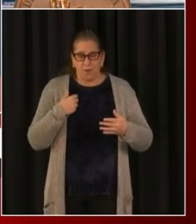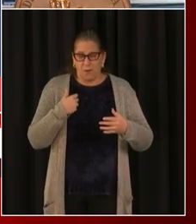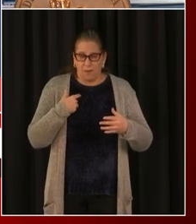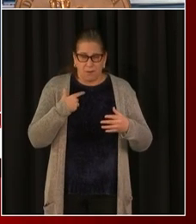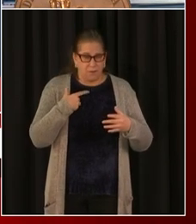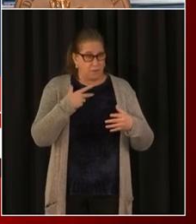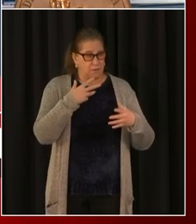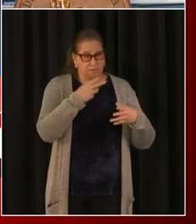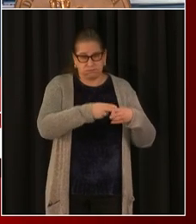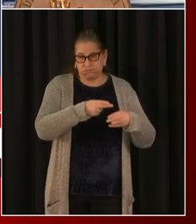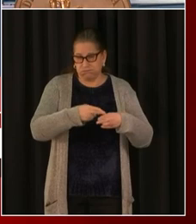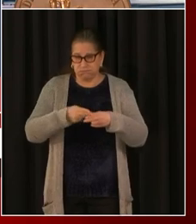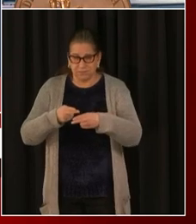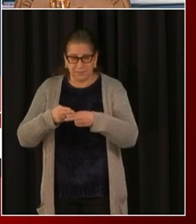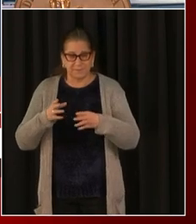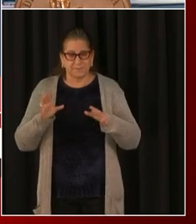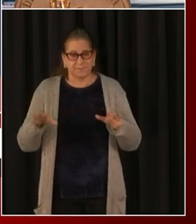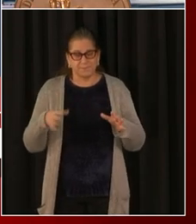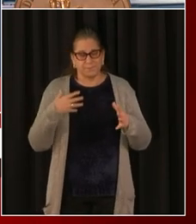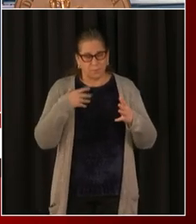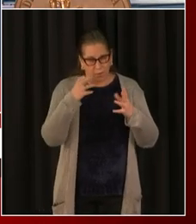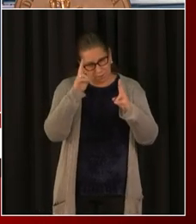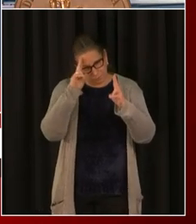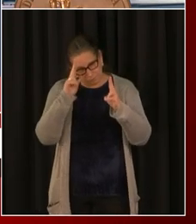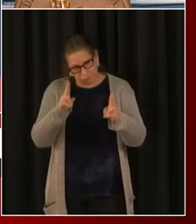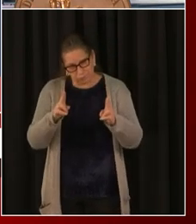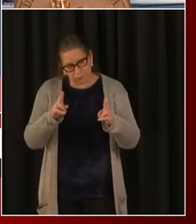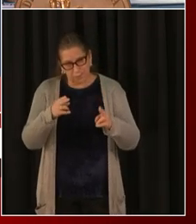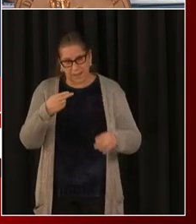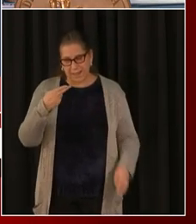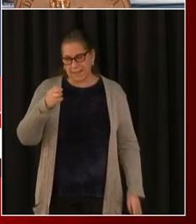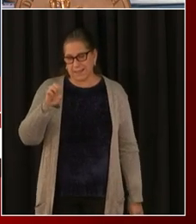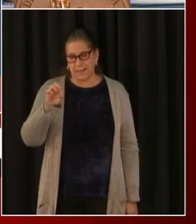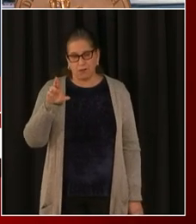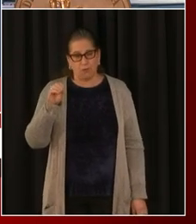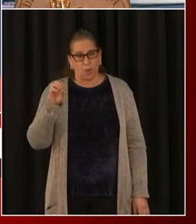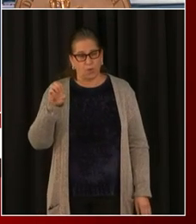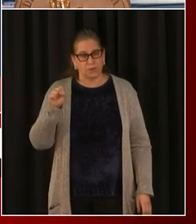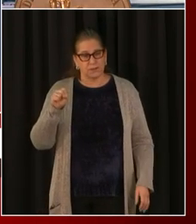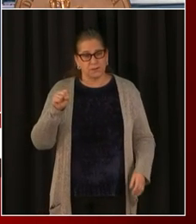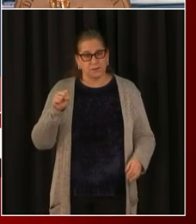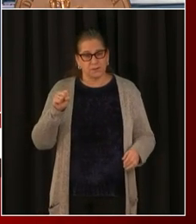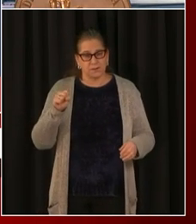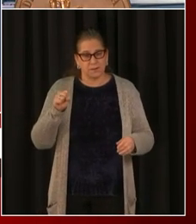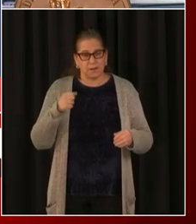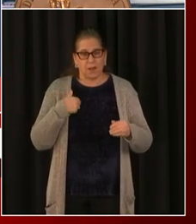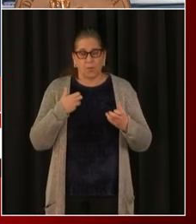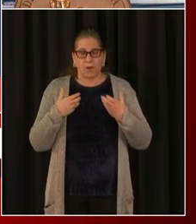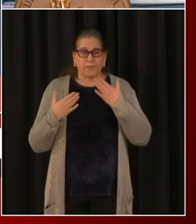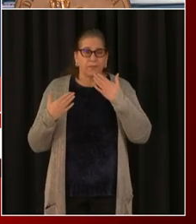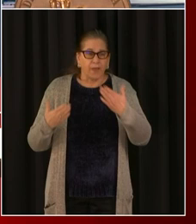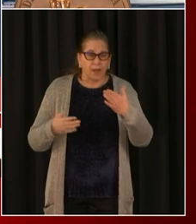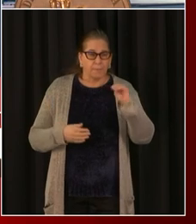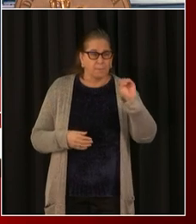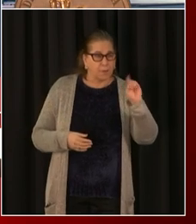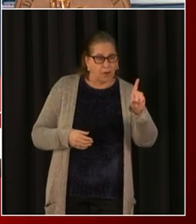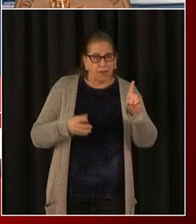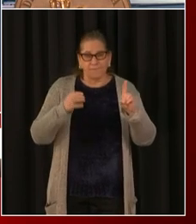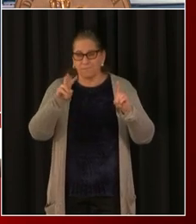thank our neighbors in Maryland and Virginia for the support of their guard and law enforcement on January 6th.